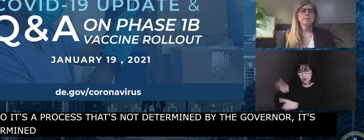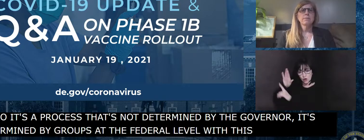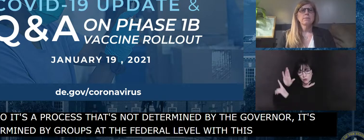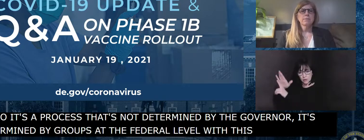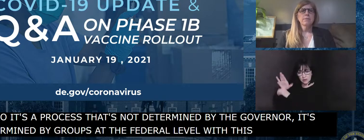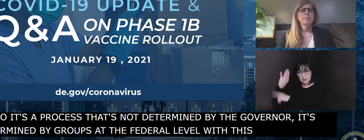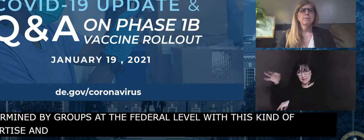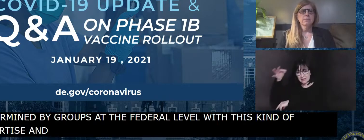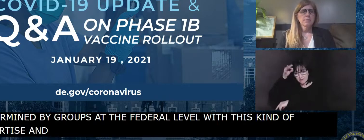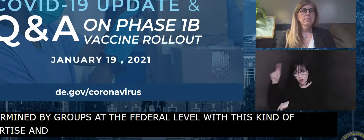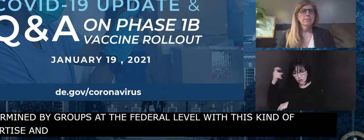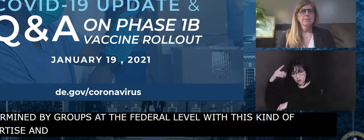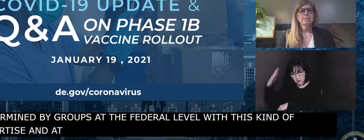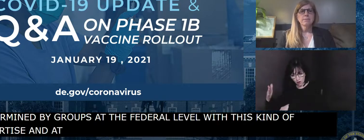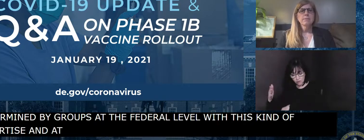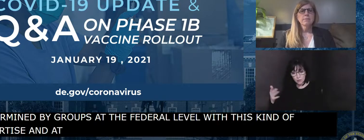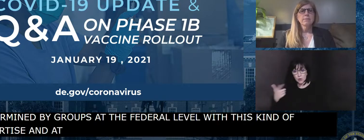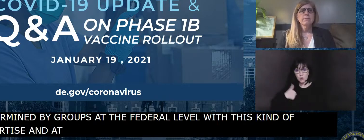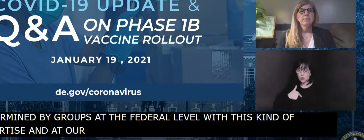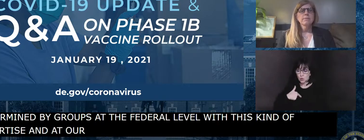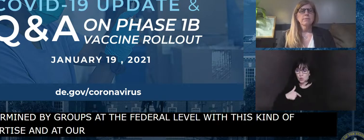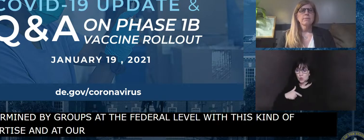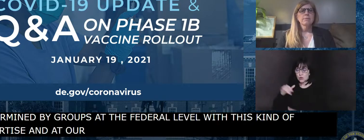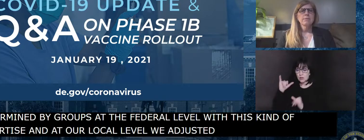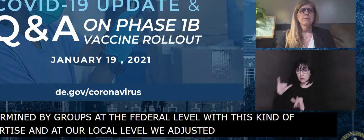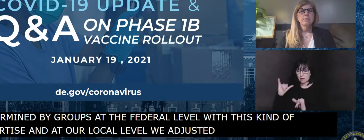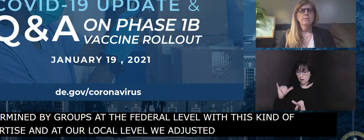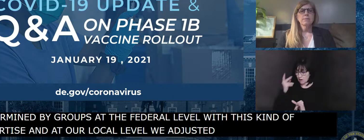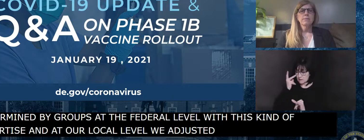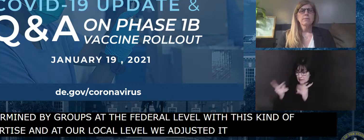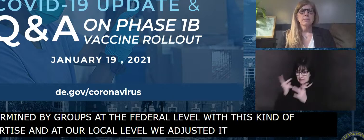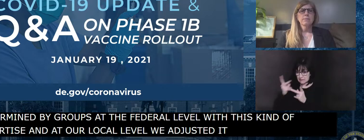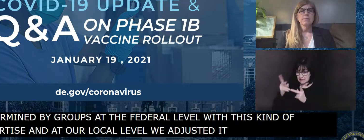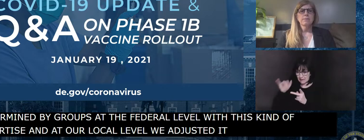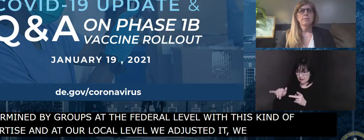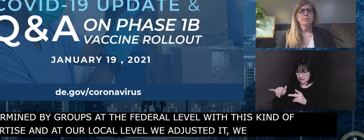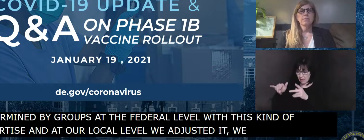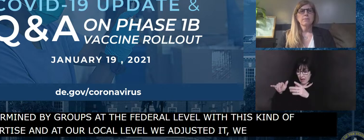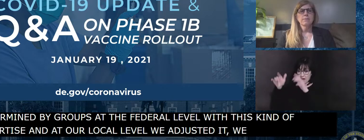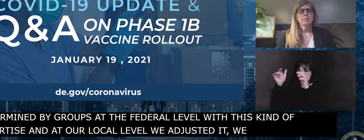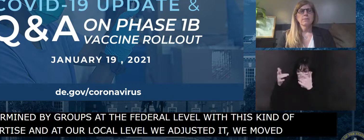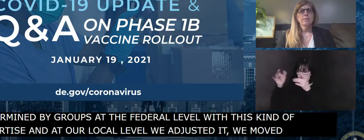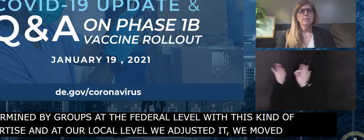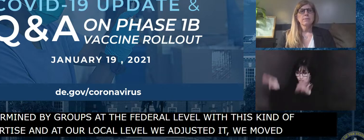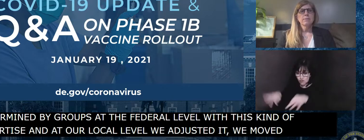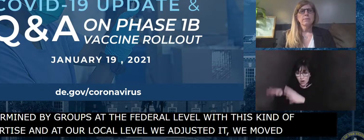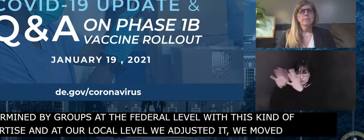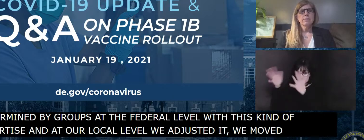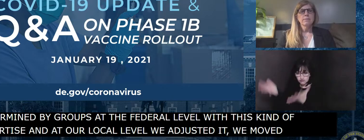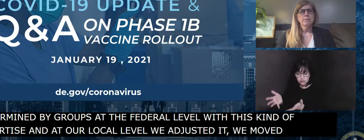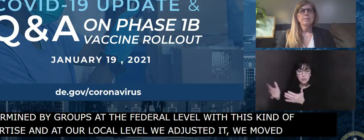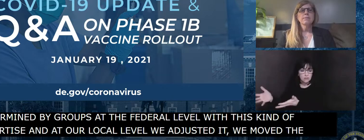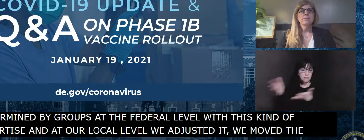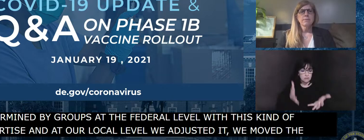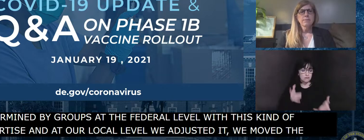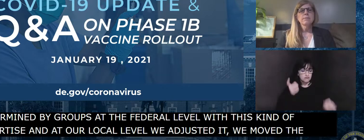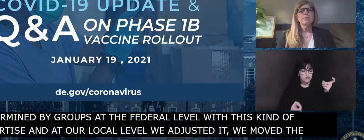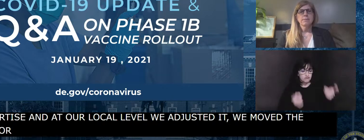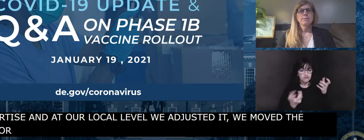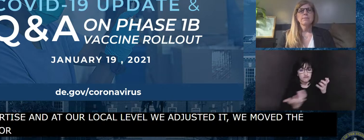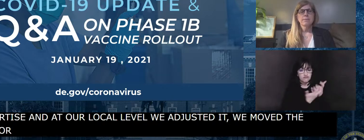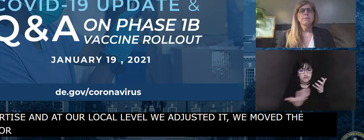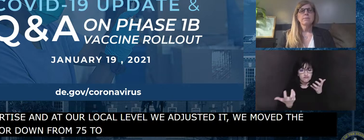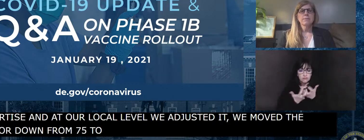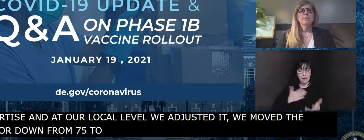it. We actually moved that senior citizen category down from 75 to 65, and that's where we are today. Let's first take a look